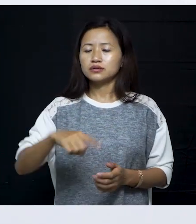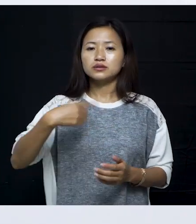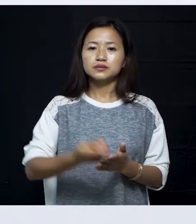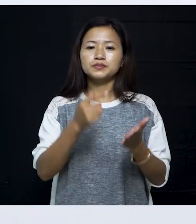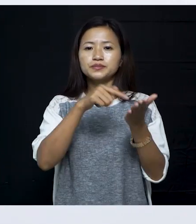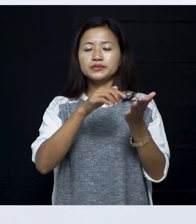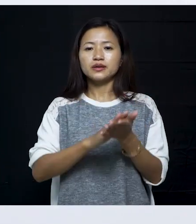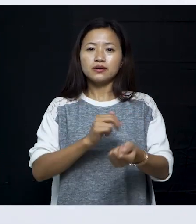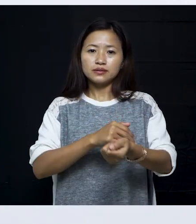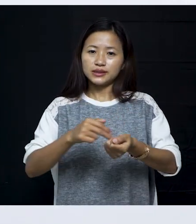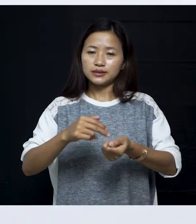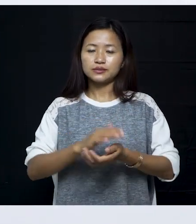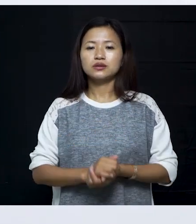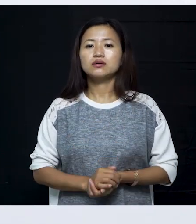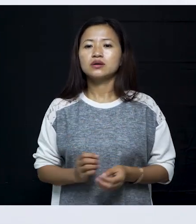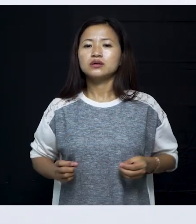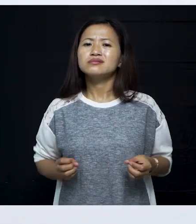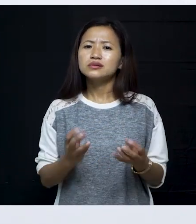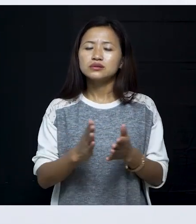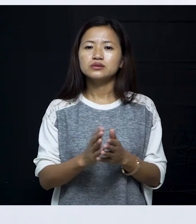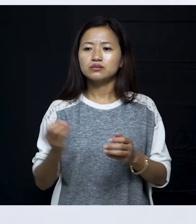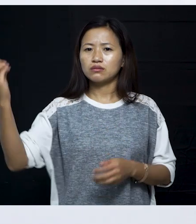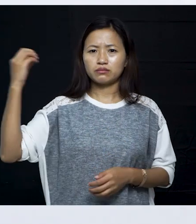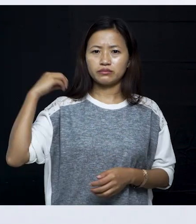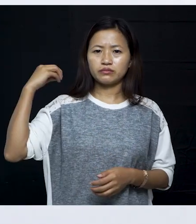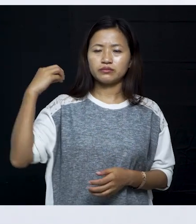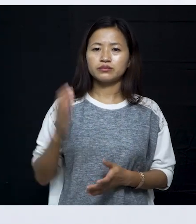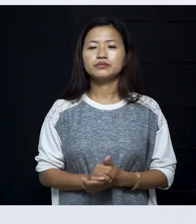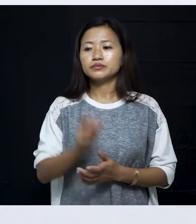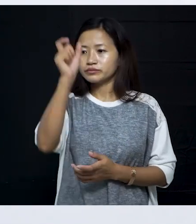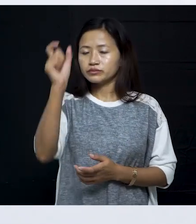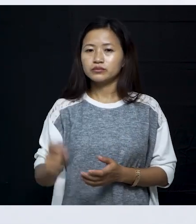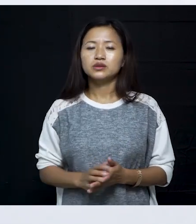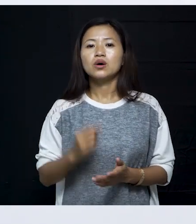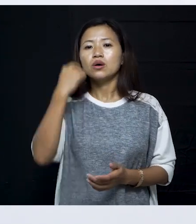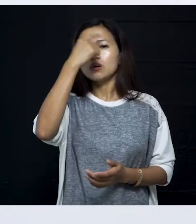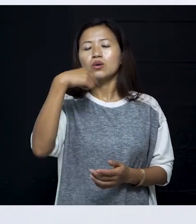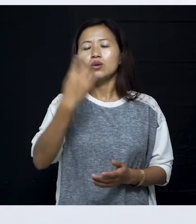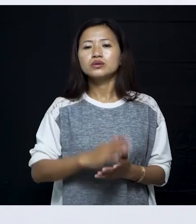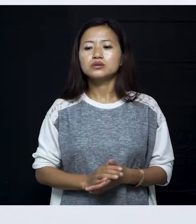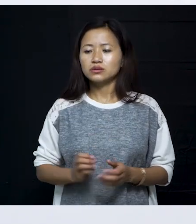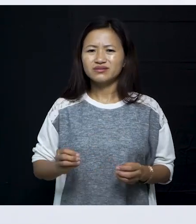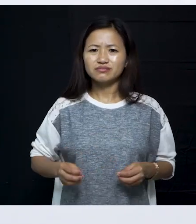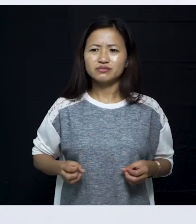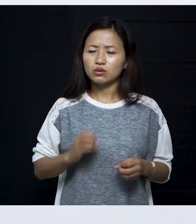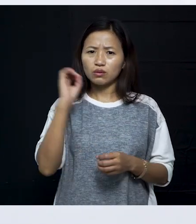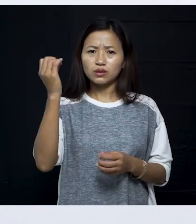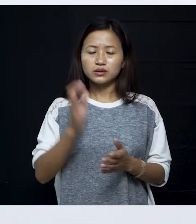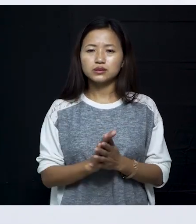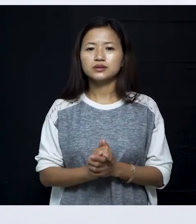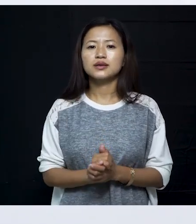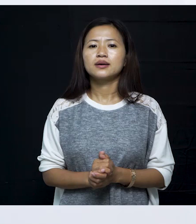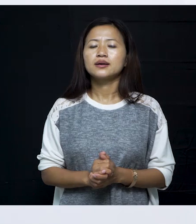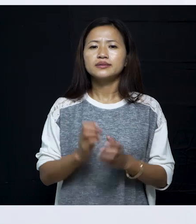is names. Issuing authority. Who is giving out, or who is organizing the jumble sale, or who is going to